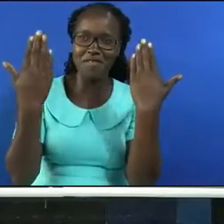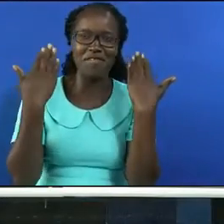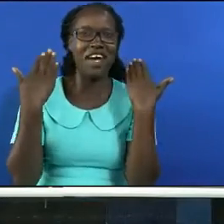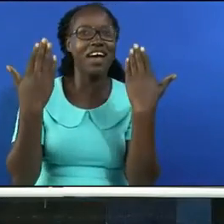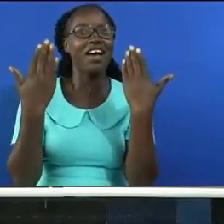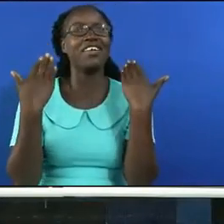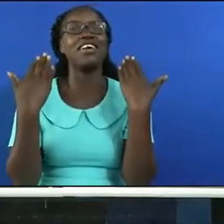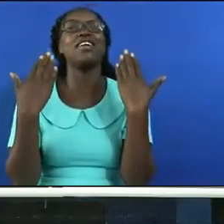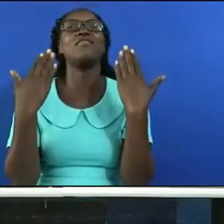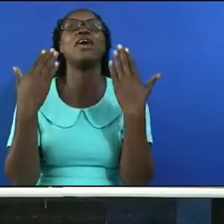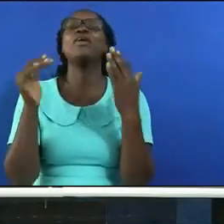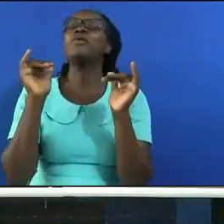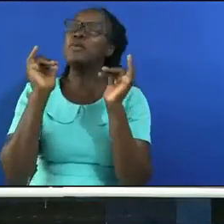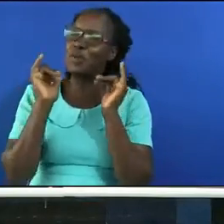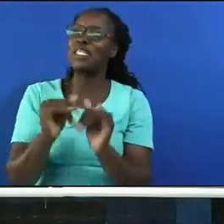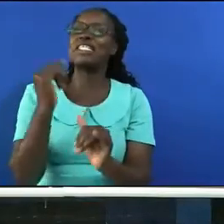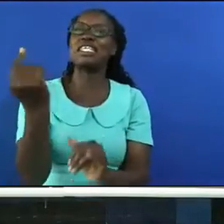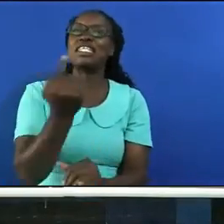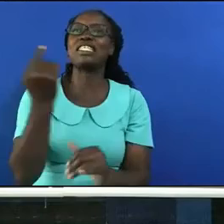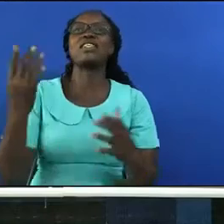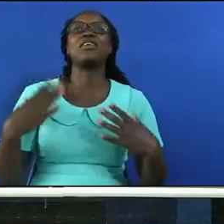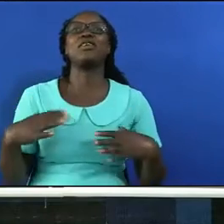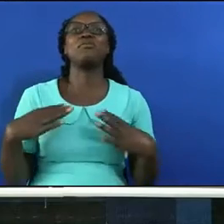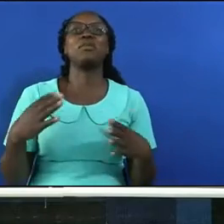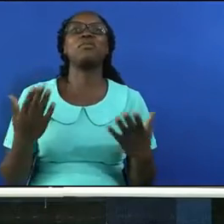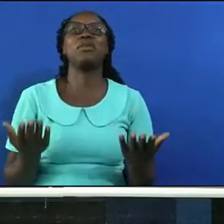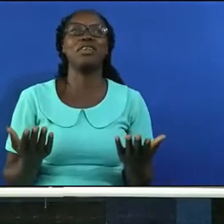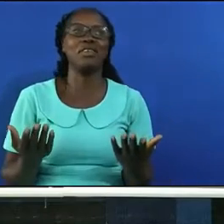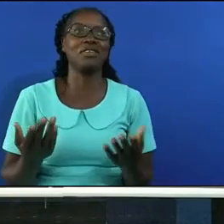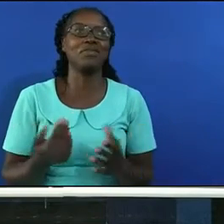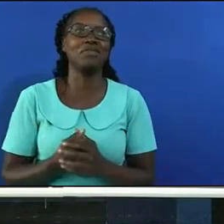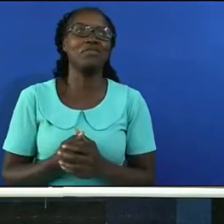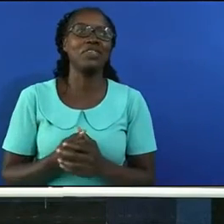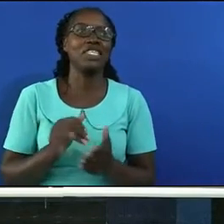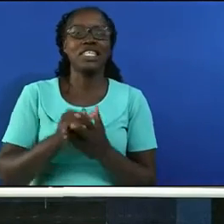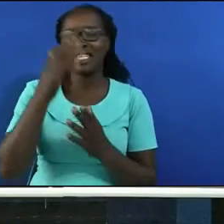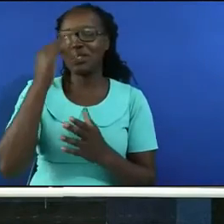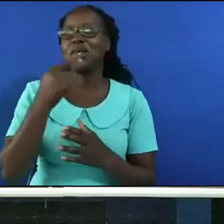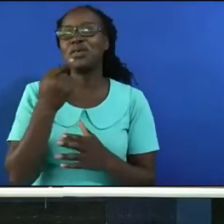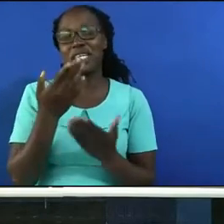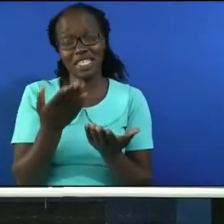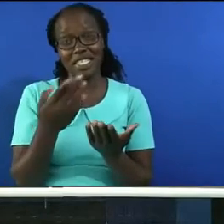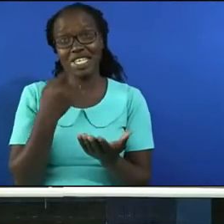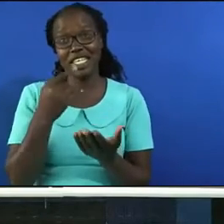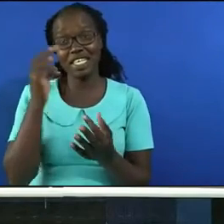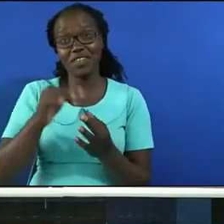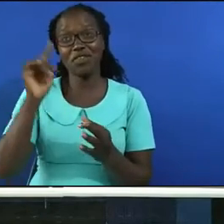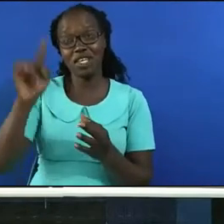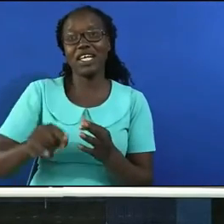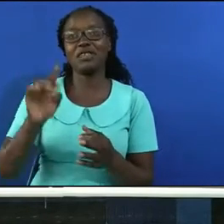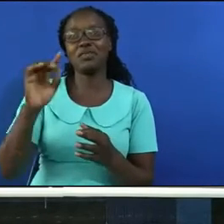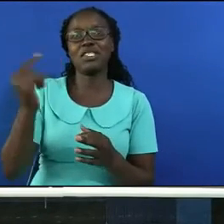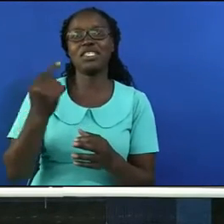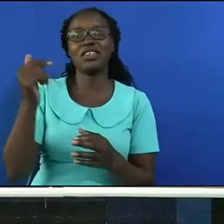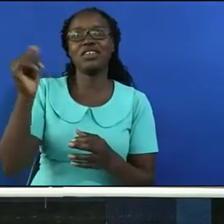and ever, we will be single people. And that's why we are just saying, if you can't be